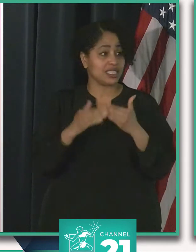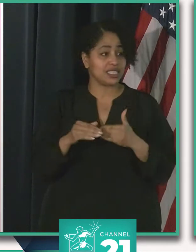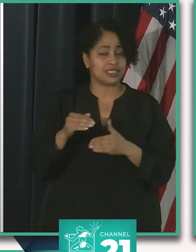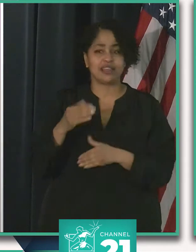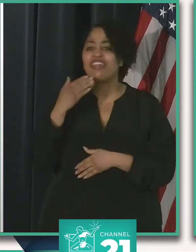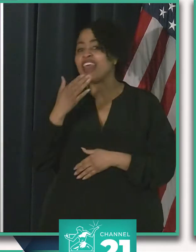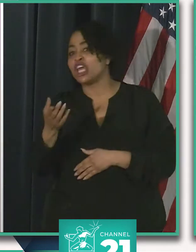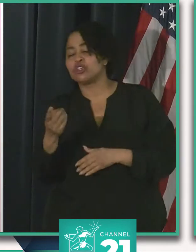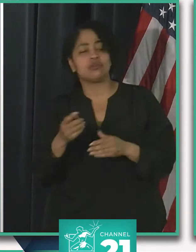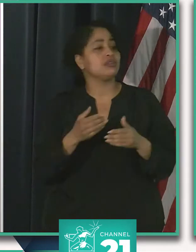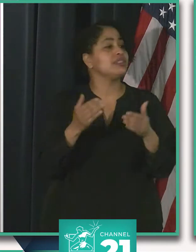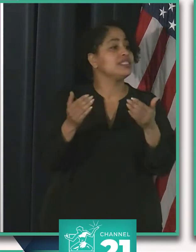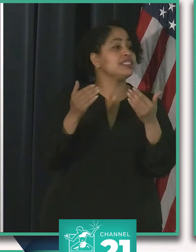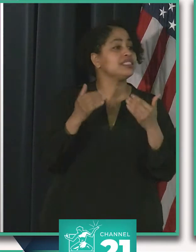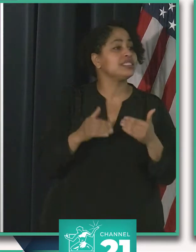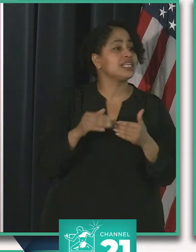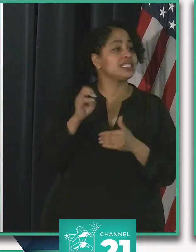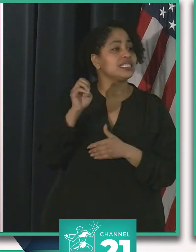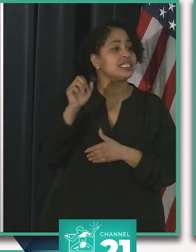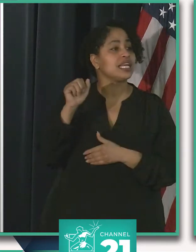Thank you. Okay.